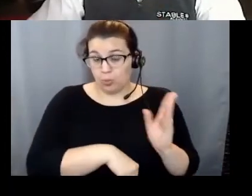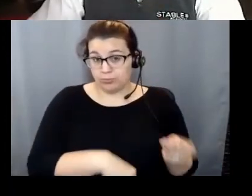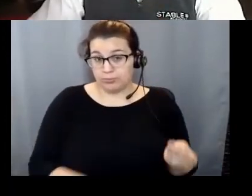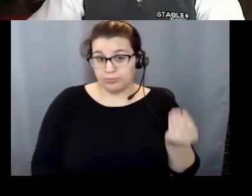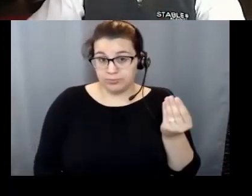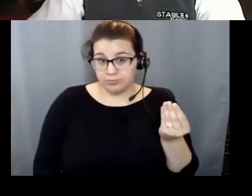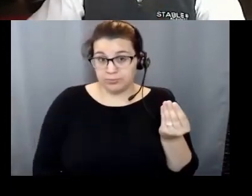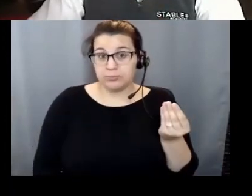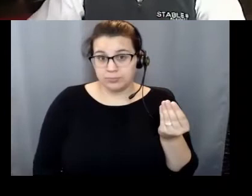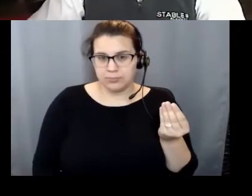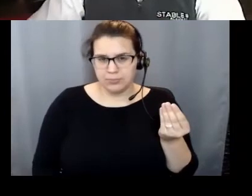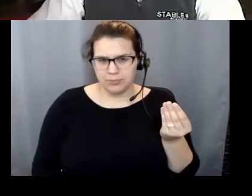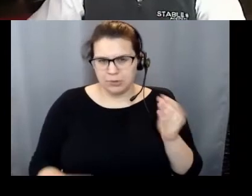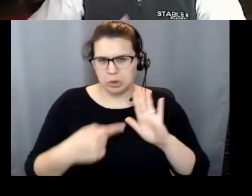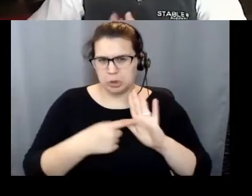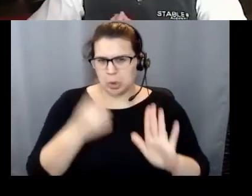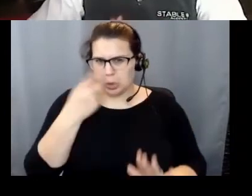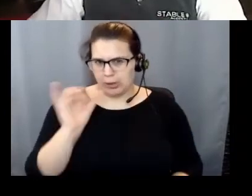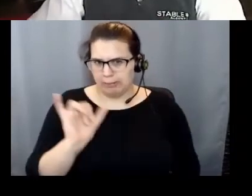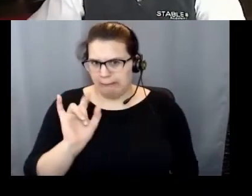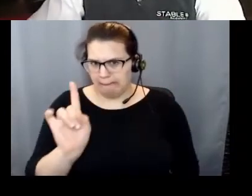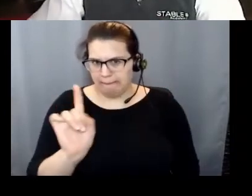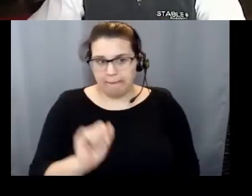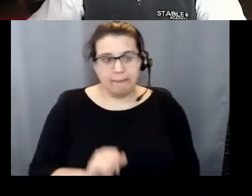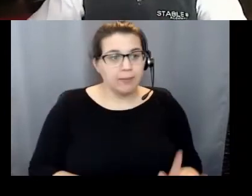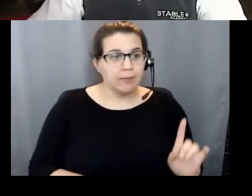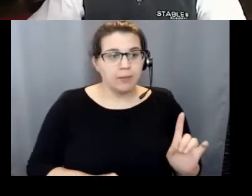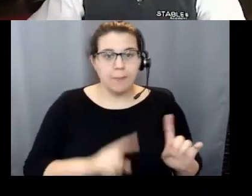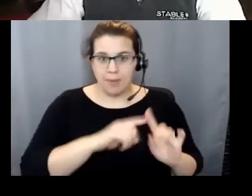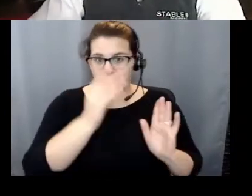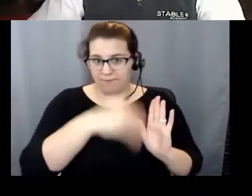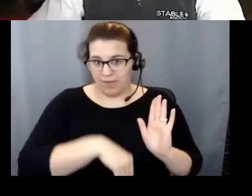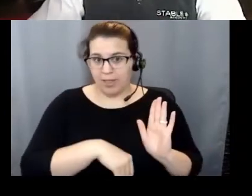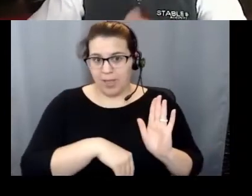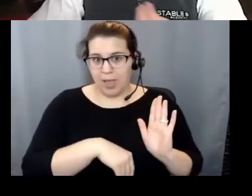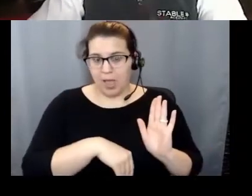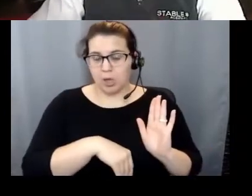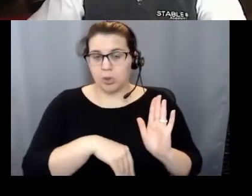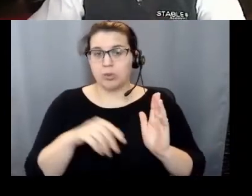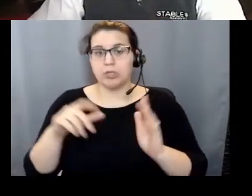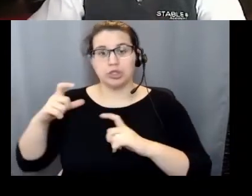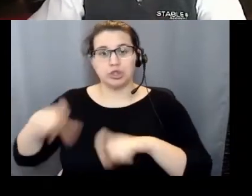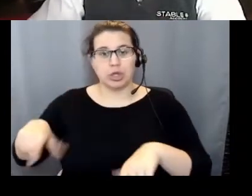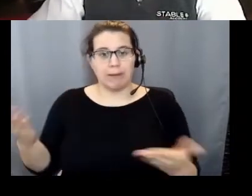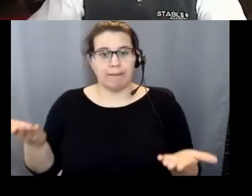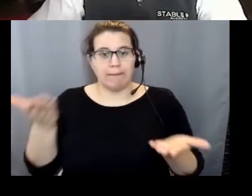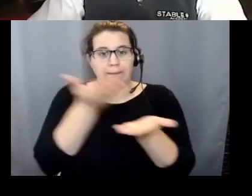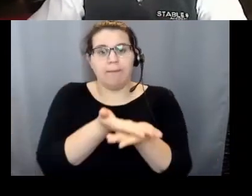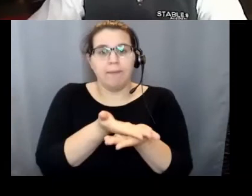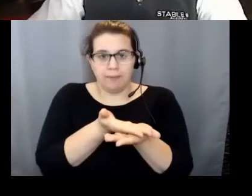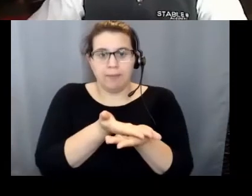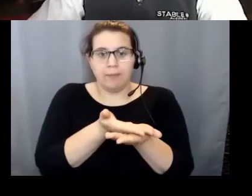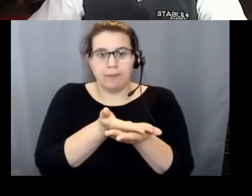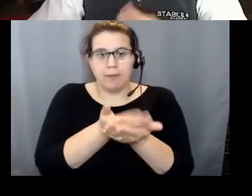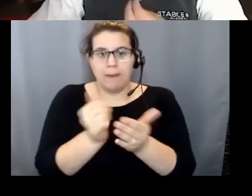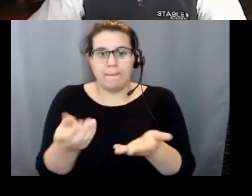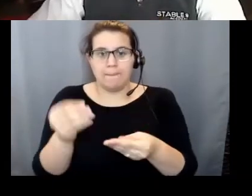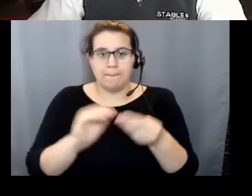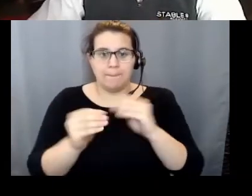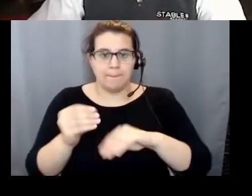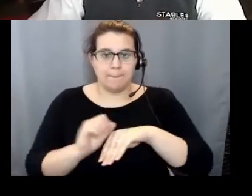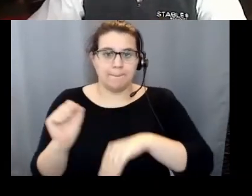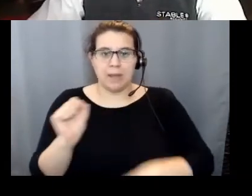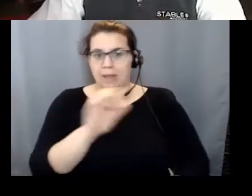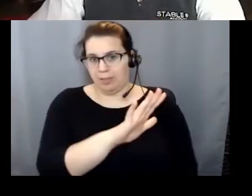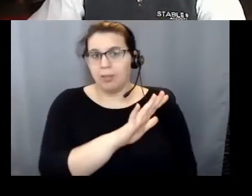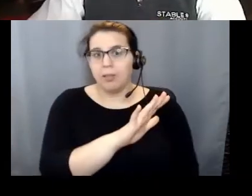show you to you in just a second, and include the form with your check when you mail that in to finish